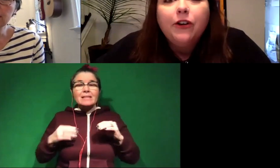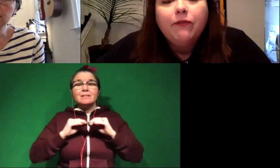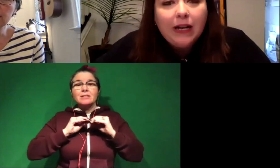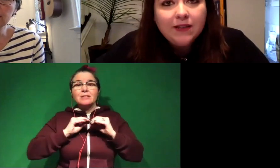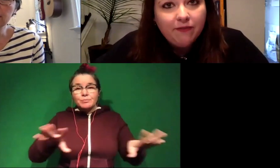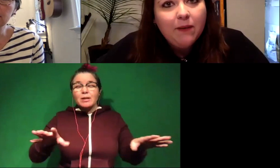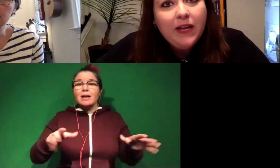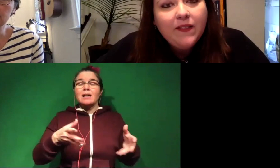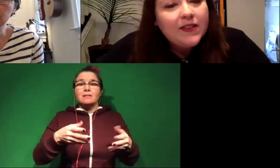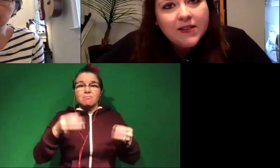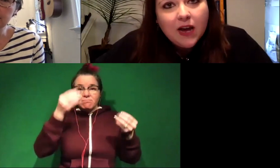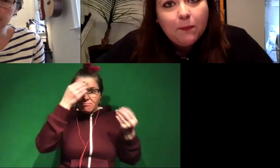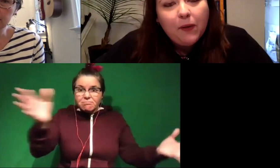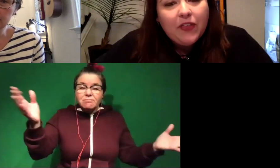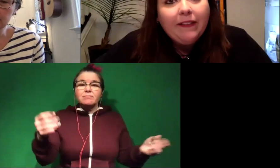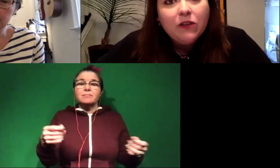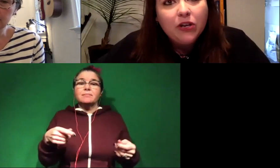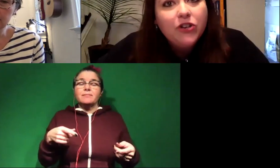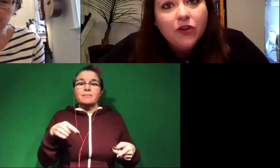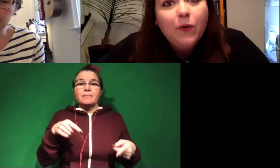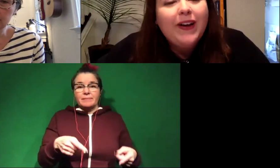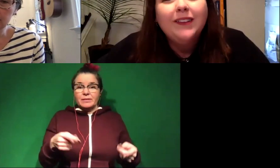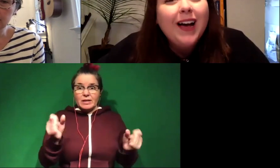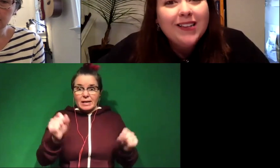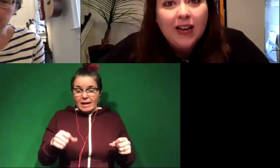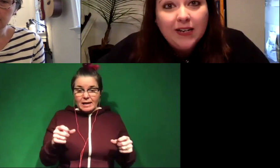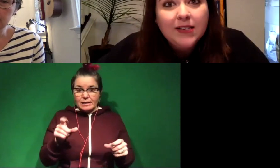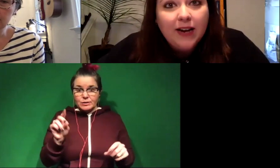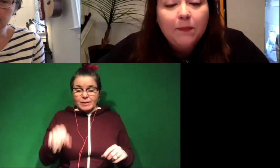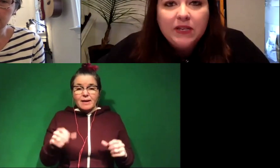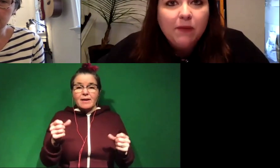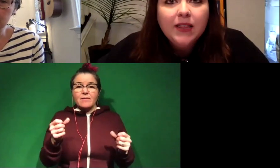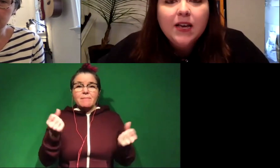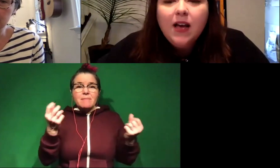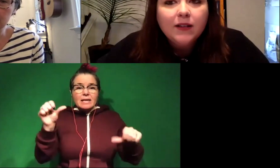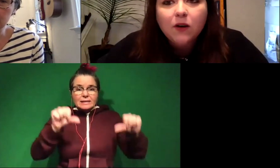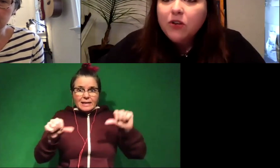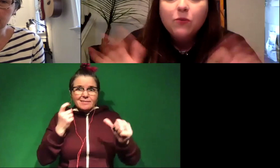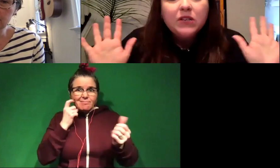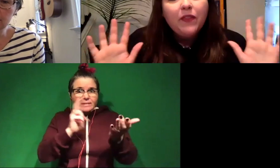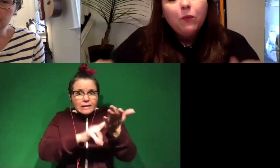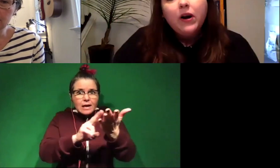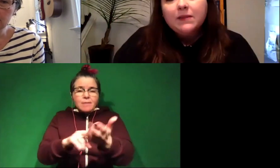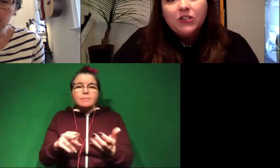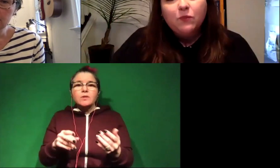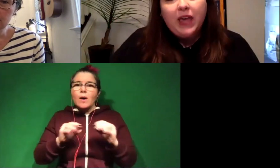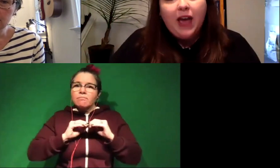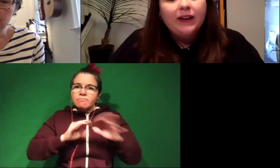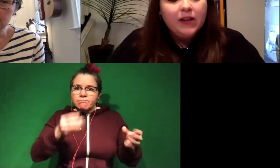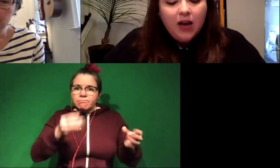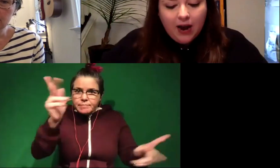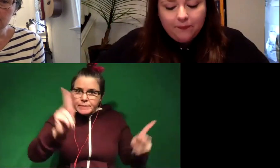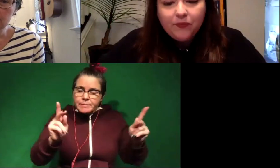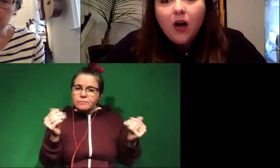among your friends and family that this is a thing that you can do. We've had a lot of scientists sign up this month, and so we just want to spread the word as much as we